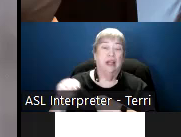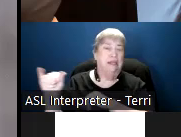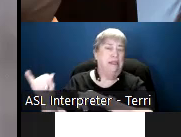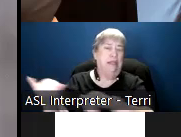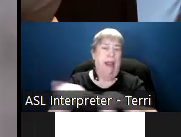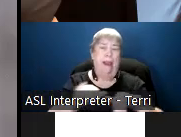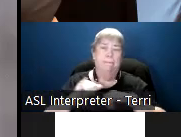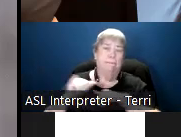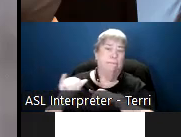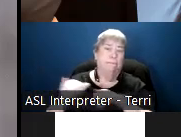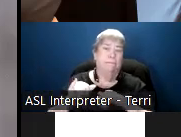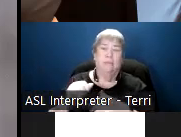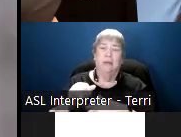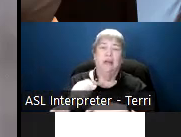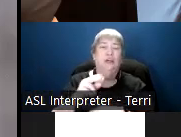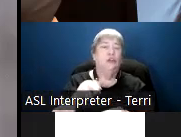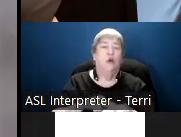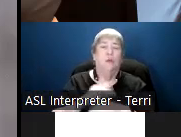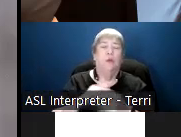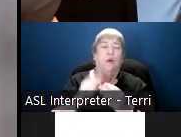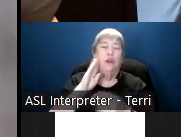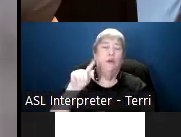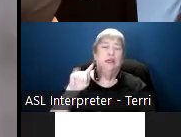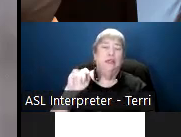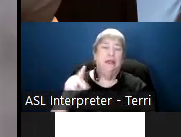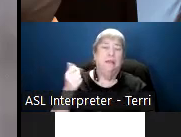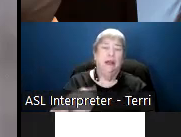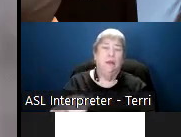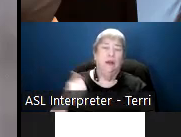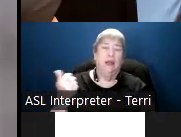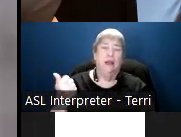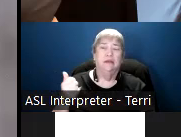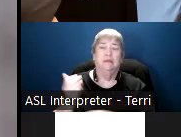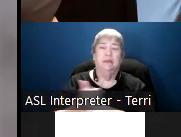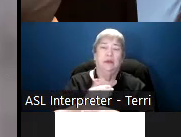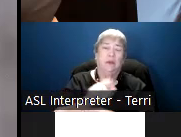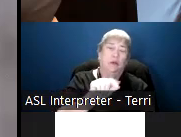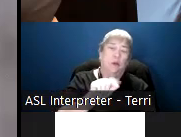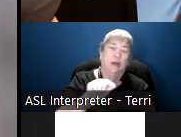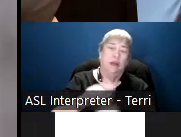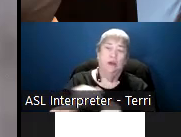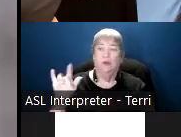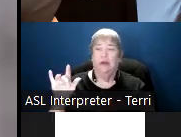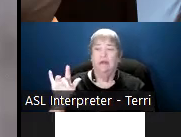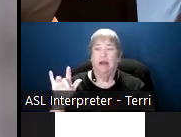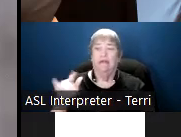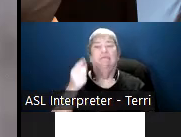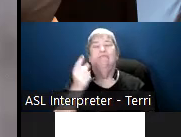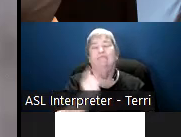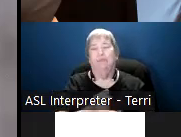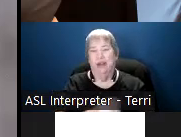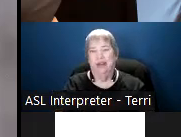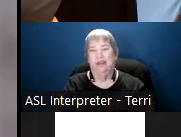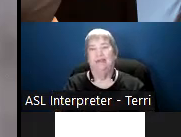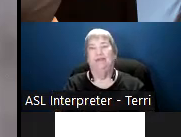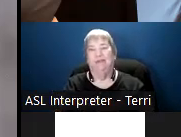What you would tip any server, 20%, between 20 and 25. All of these answers are correct.